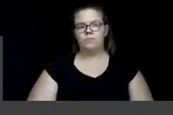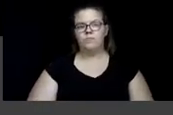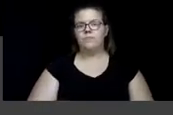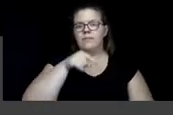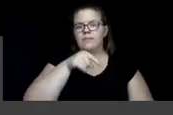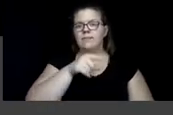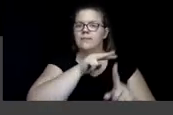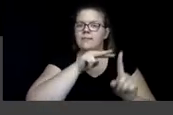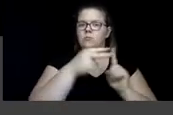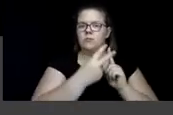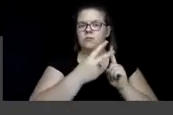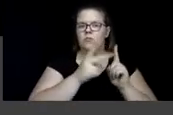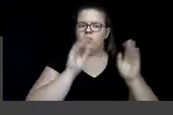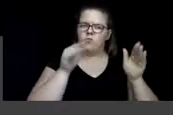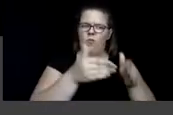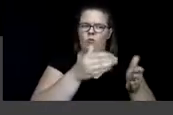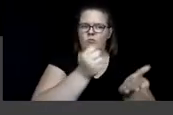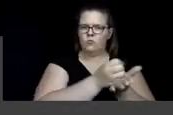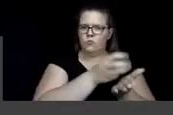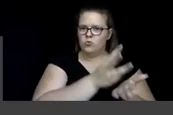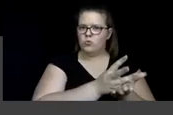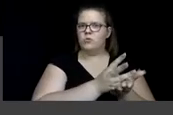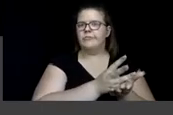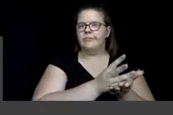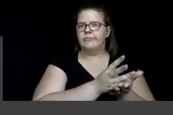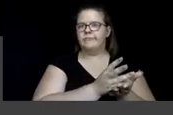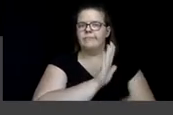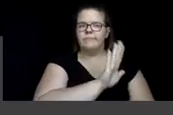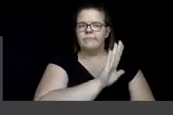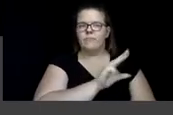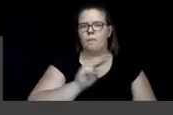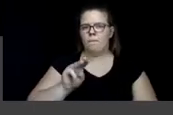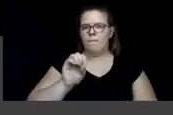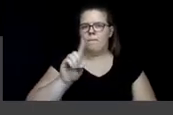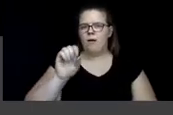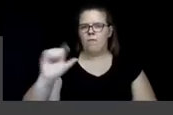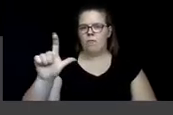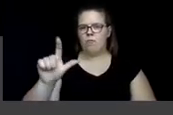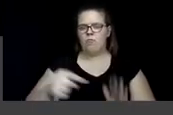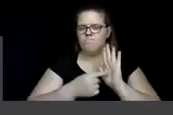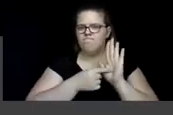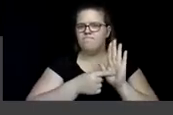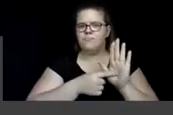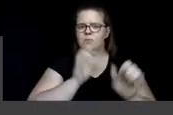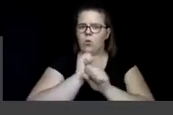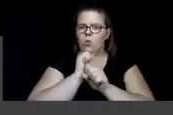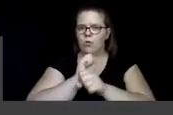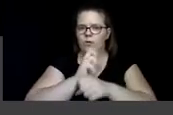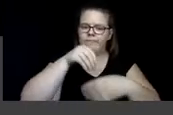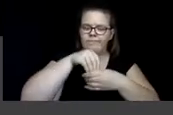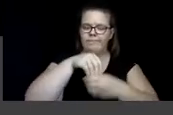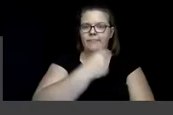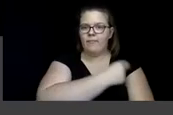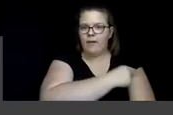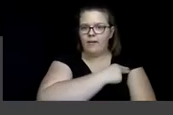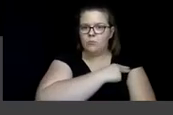very honed in on the social work model, working within the hospital.